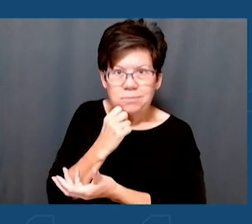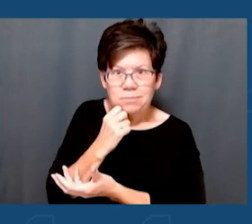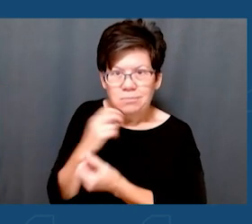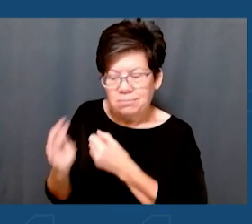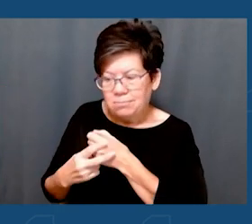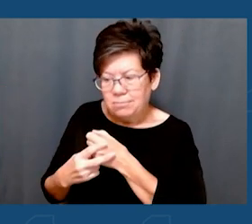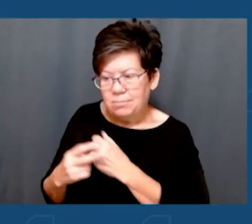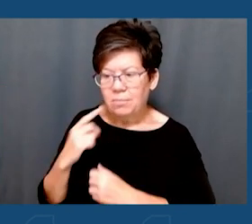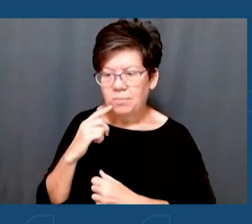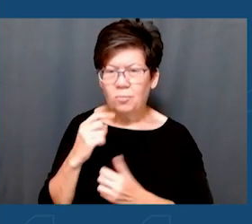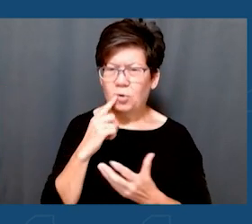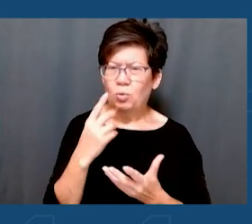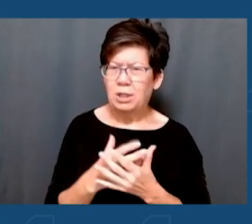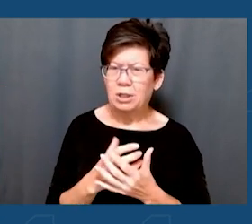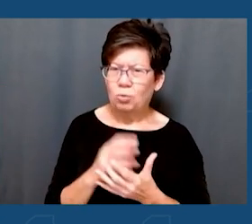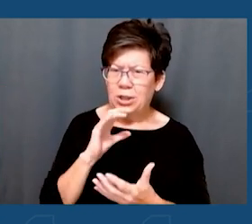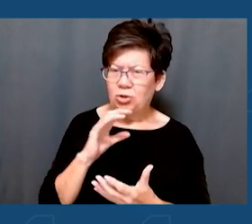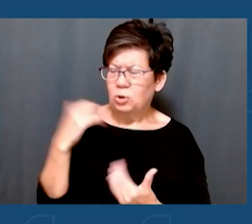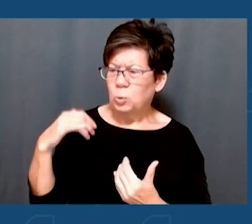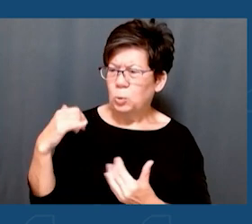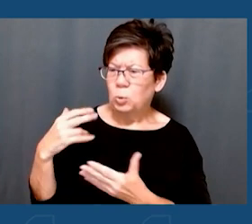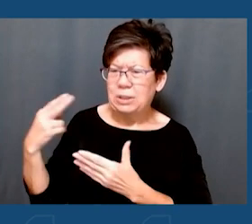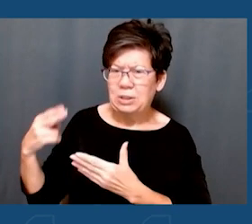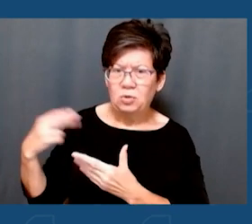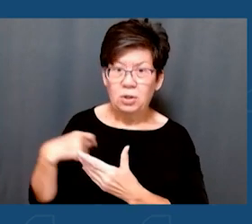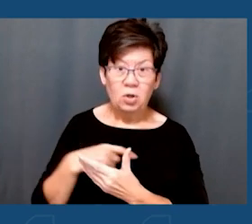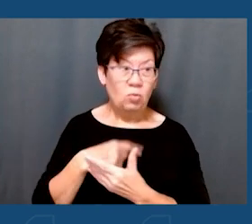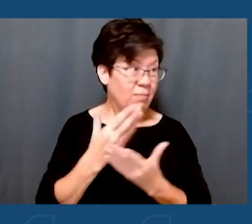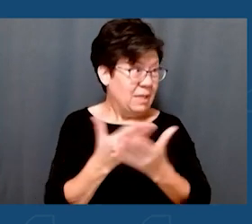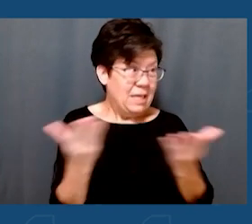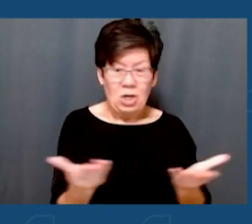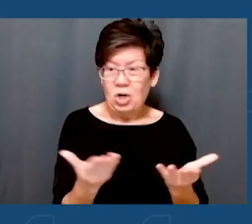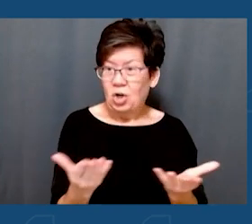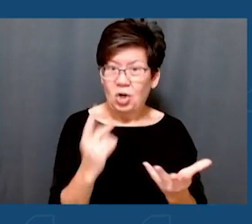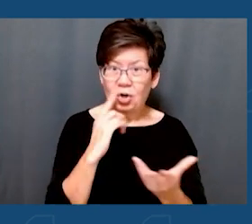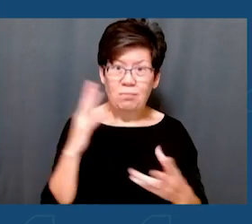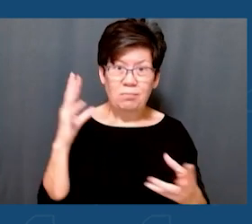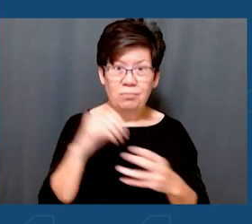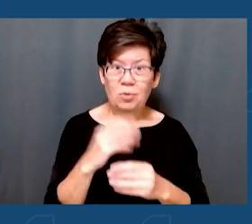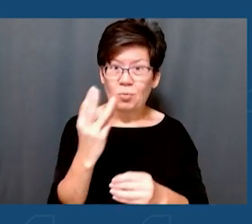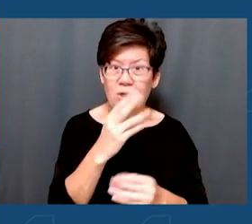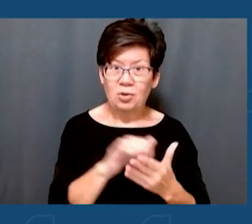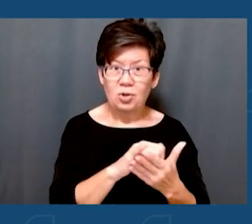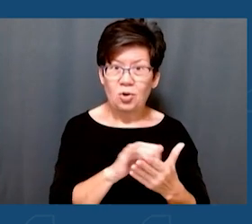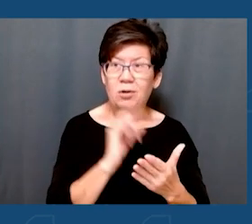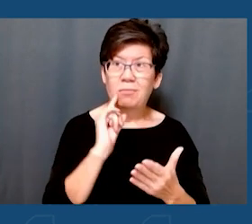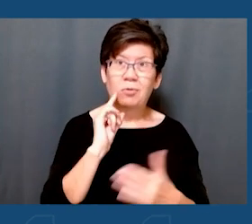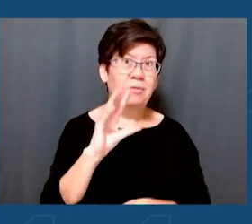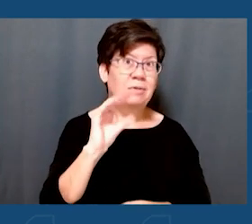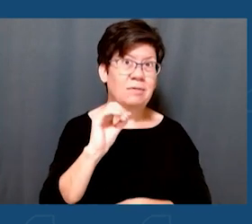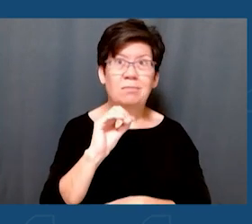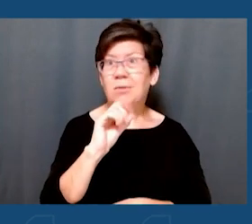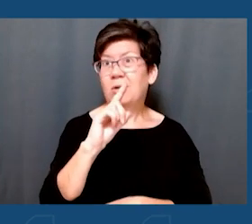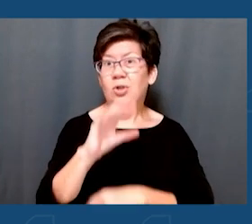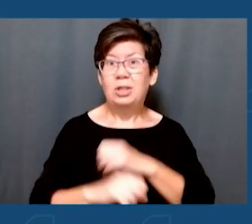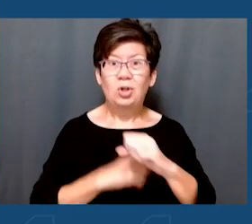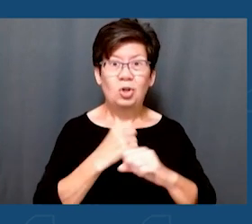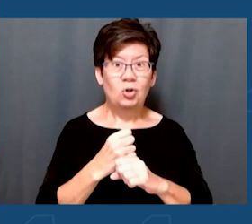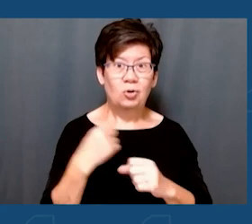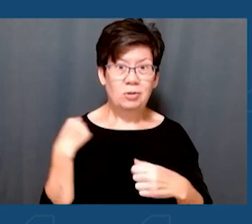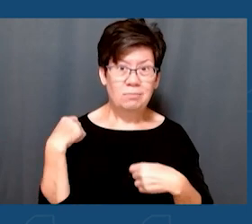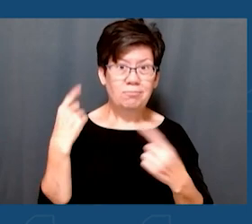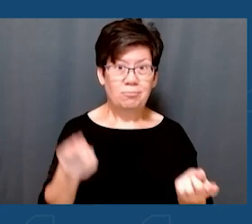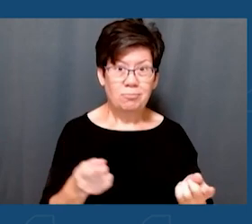York. We've been part of the landscape of Western New York for over a century. And